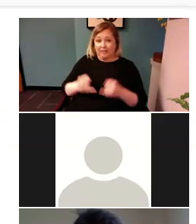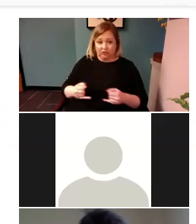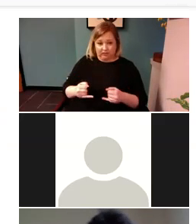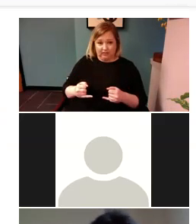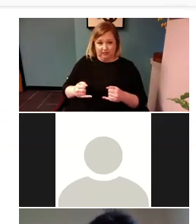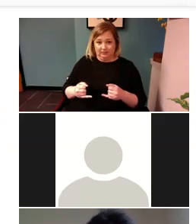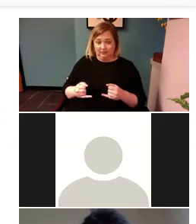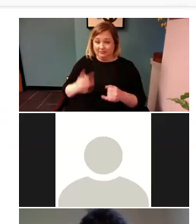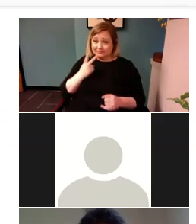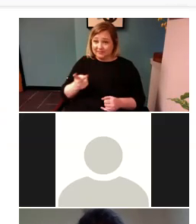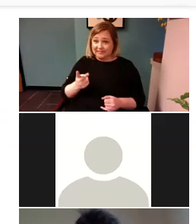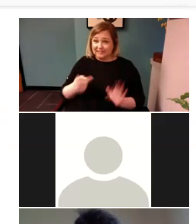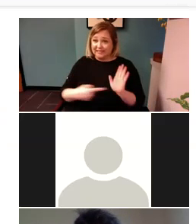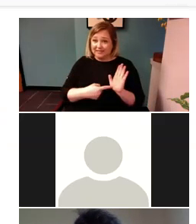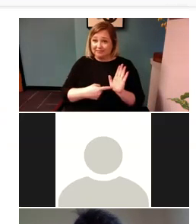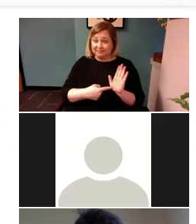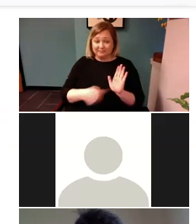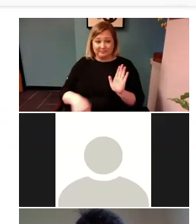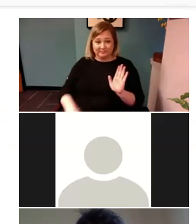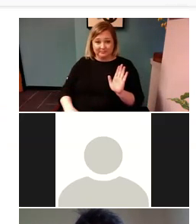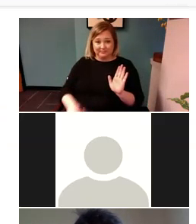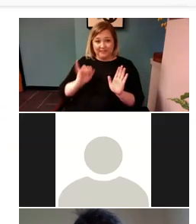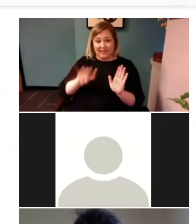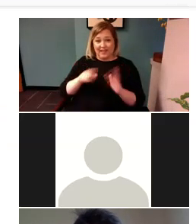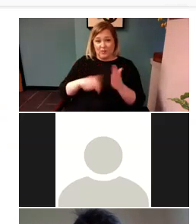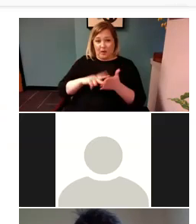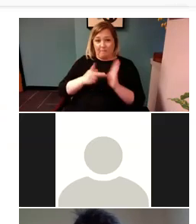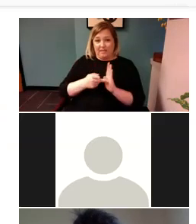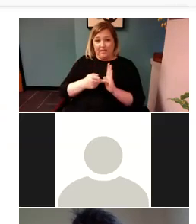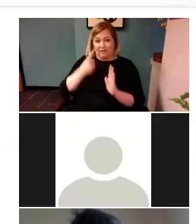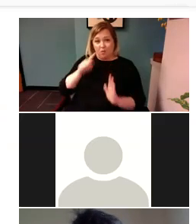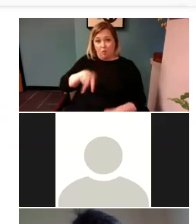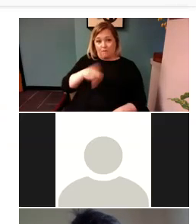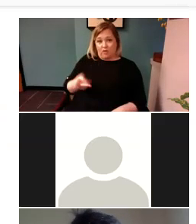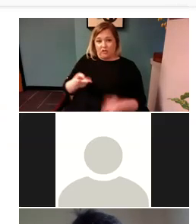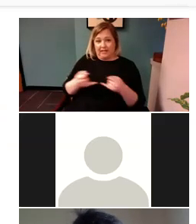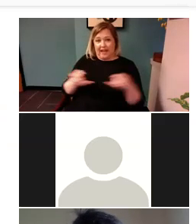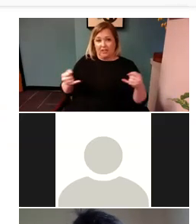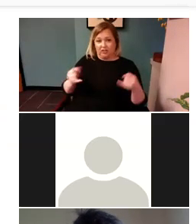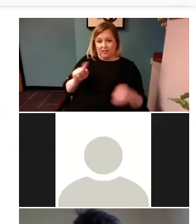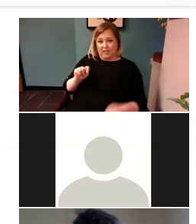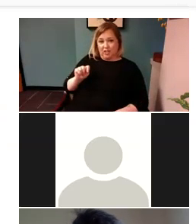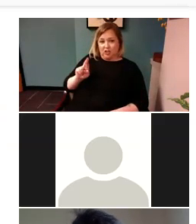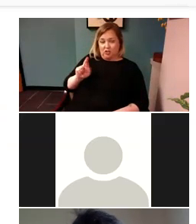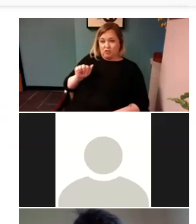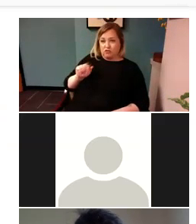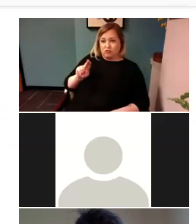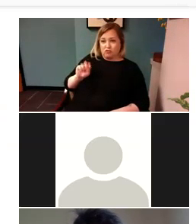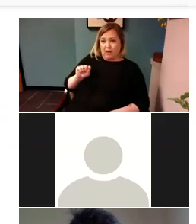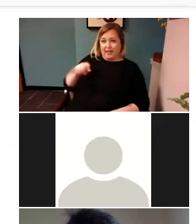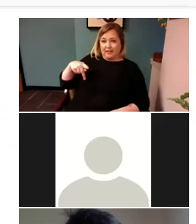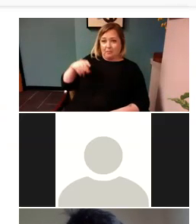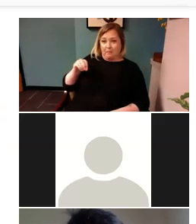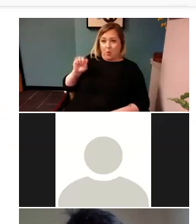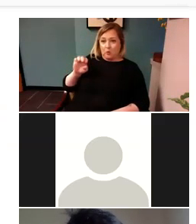is what we mean when we say we are reversing the edges. And so once we perform post DFS on this particular graph,